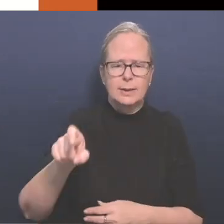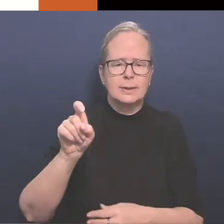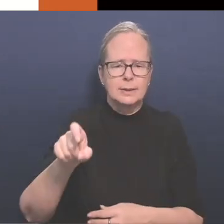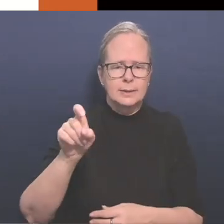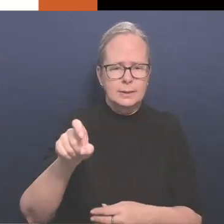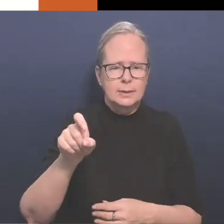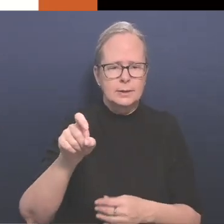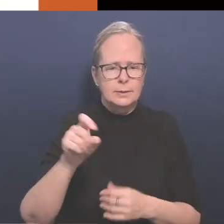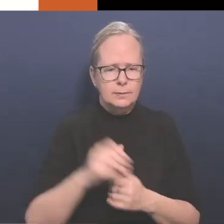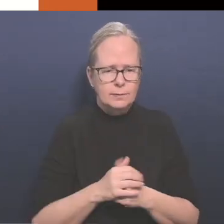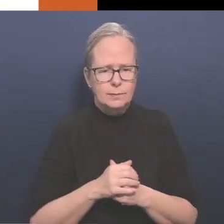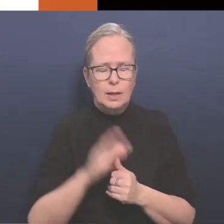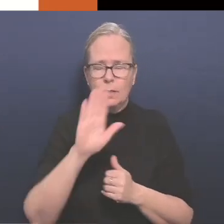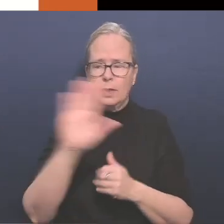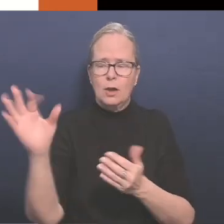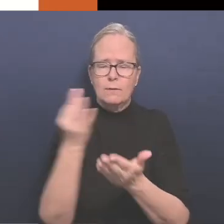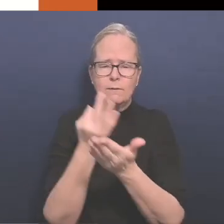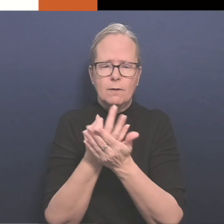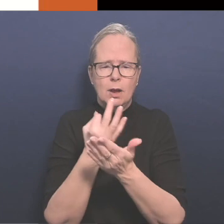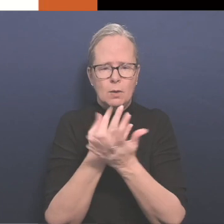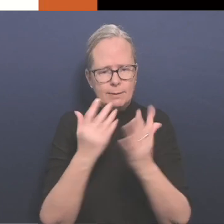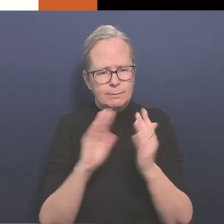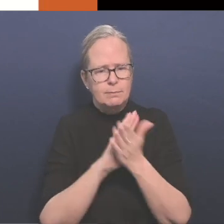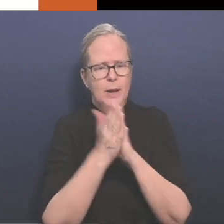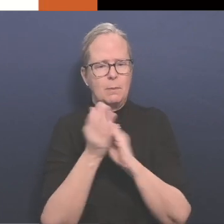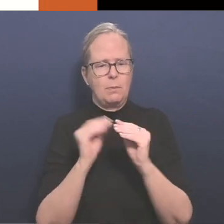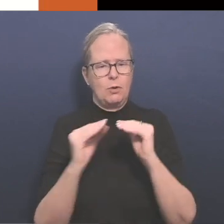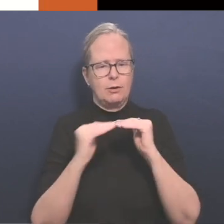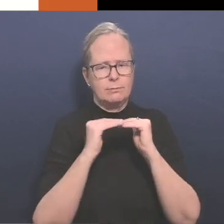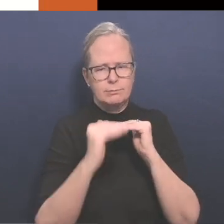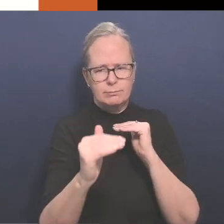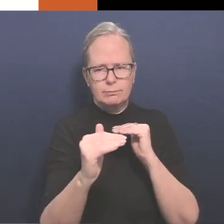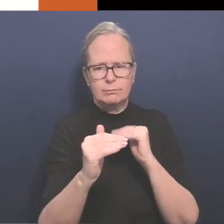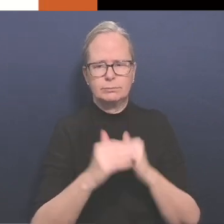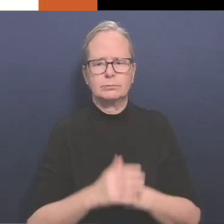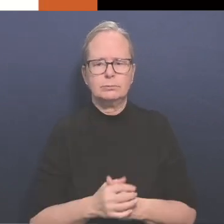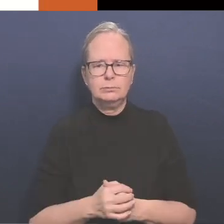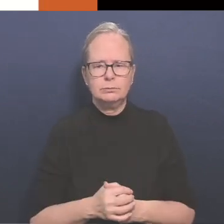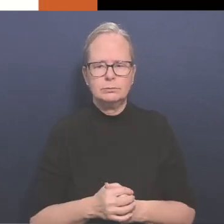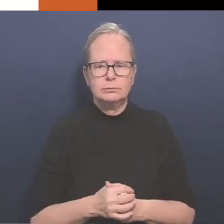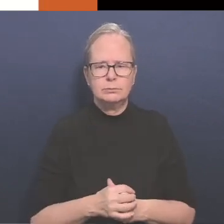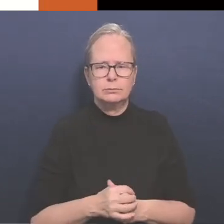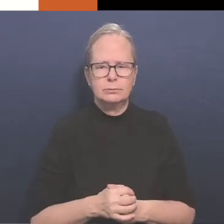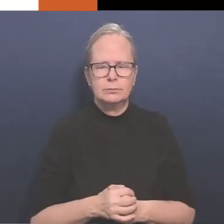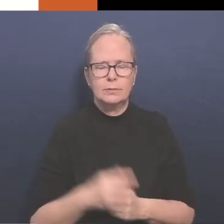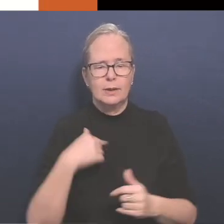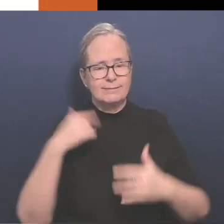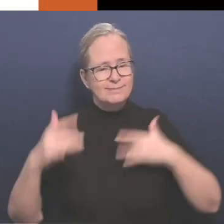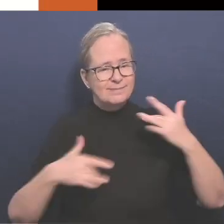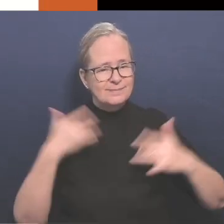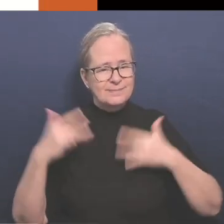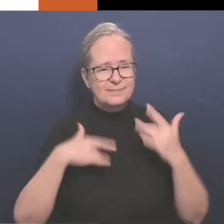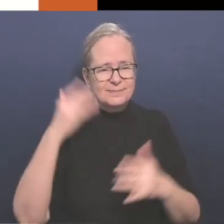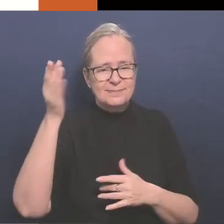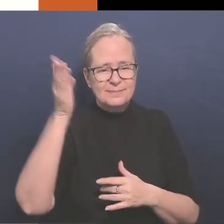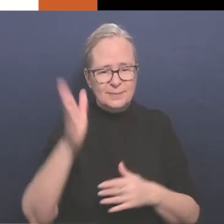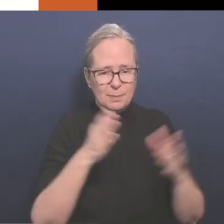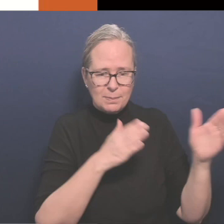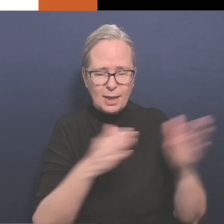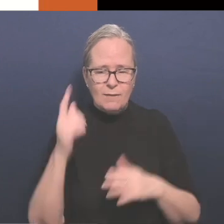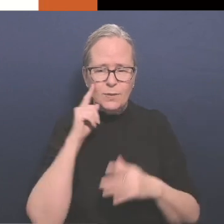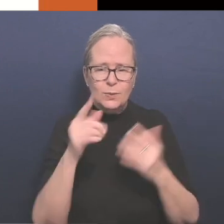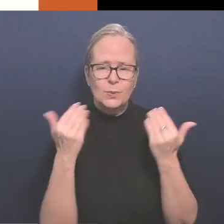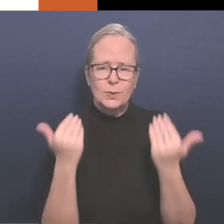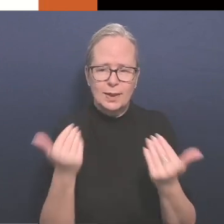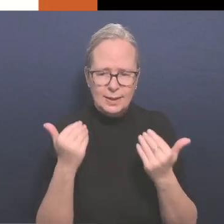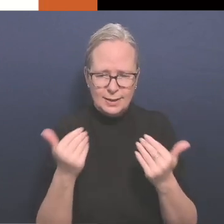you feel are most important for either yourself and or for those you might support with their access to benefit navigation. And